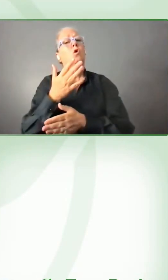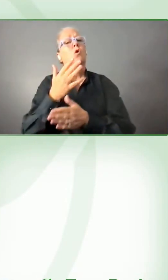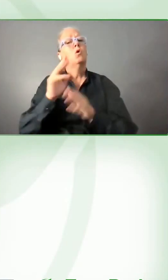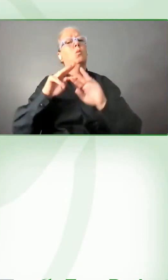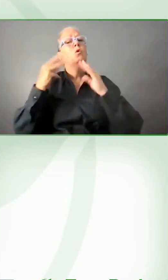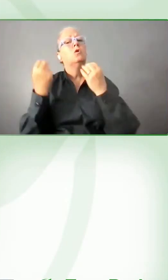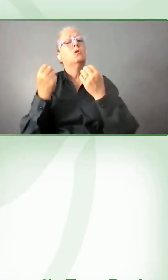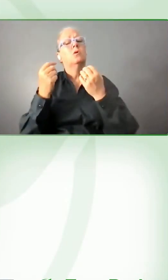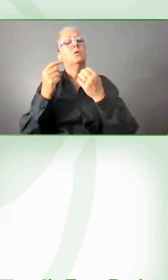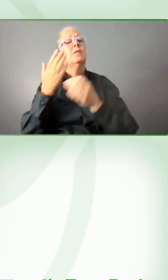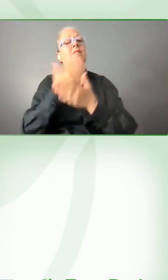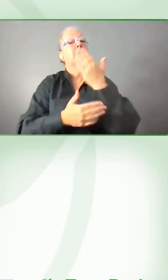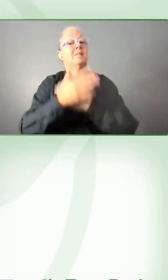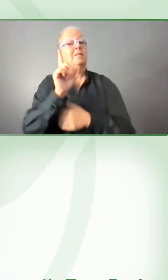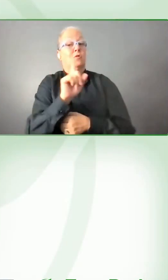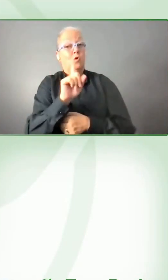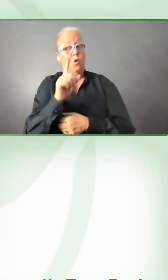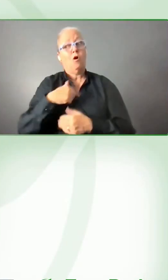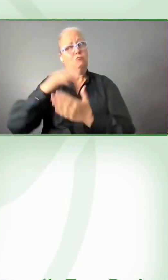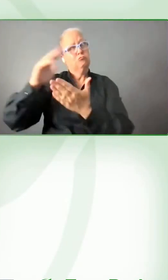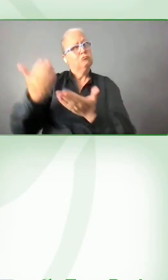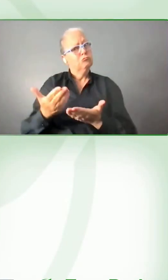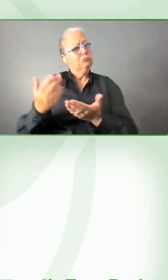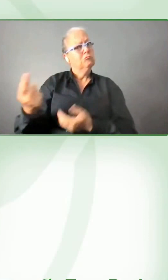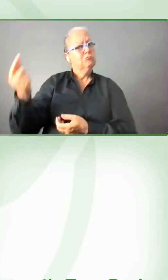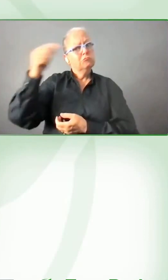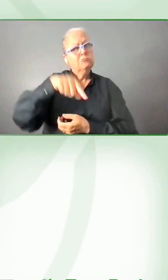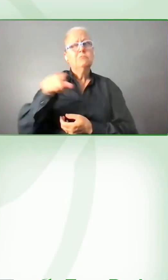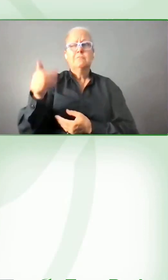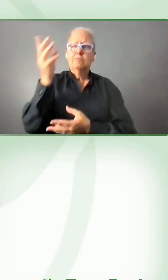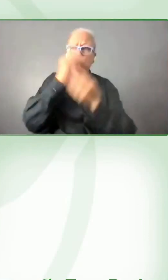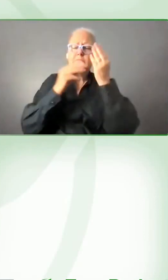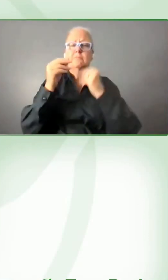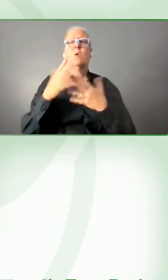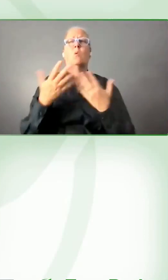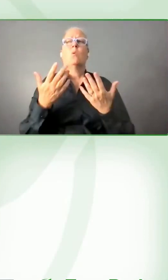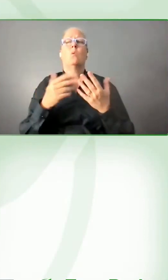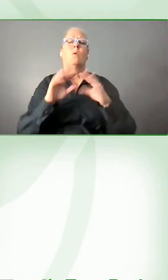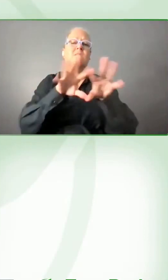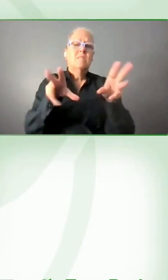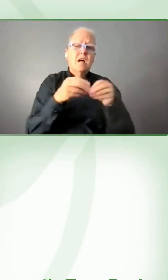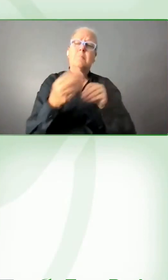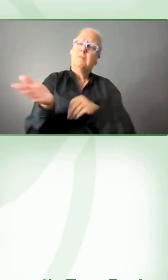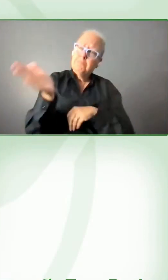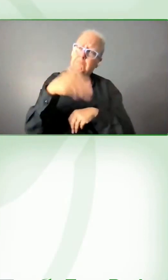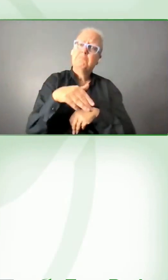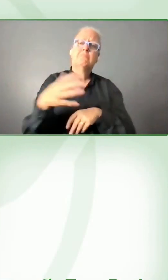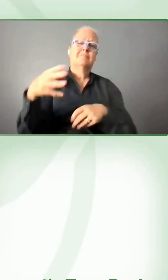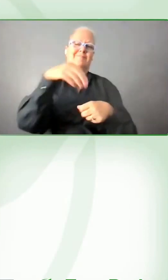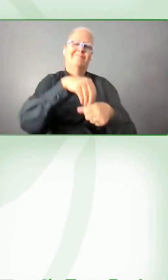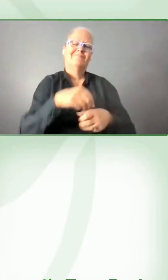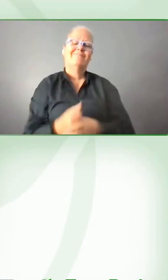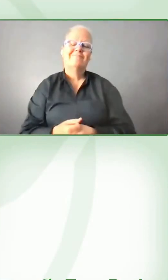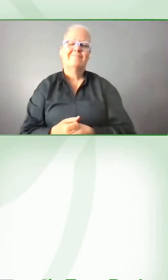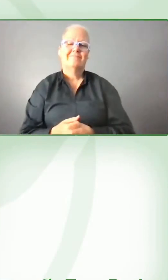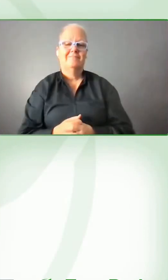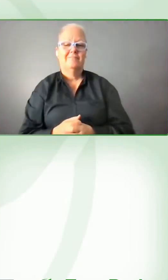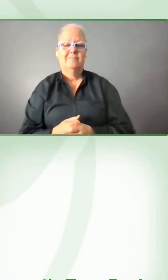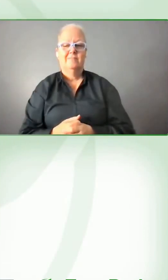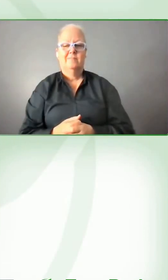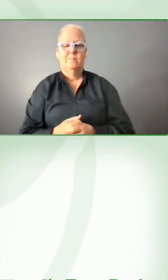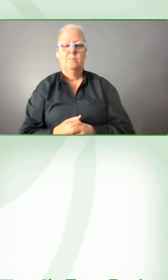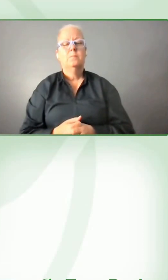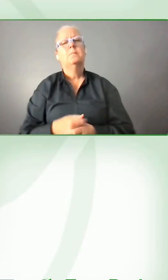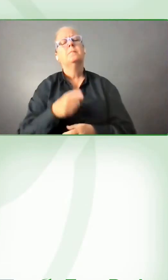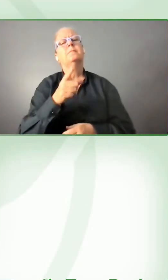learn. We encourage family members to come. Yeah. Also, Nadine has had